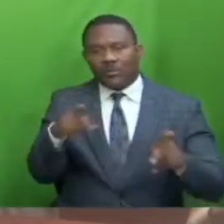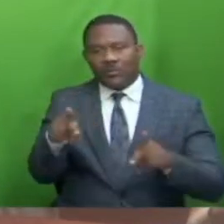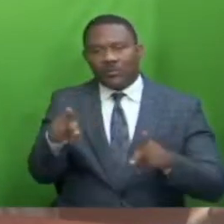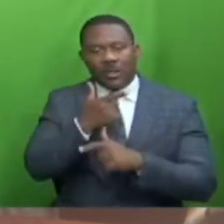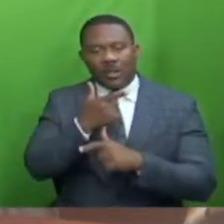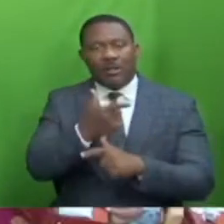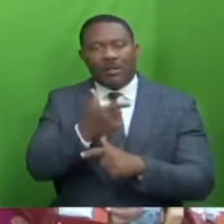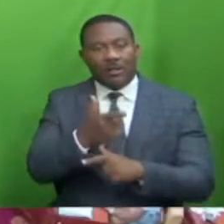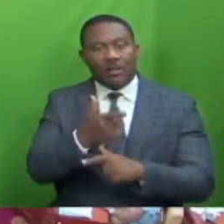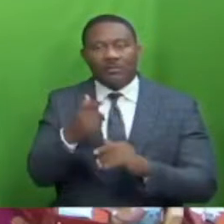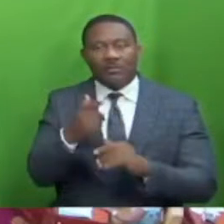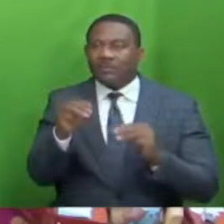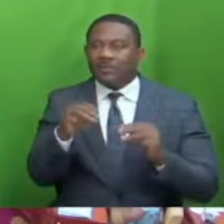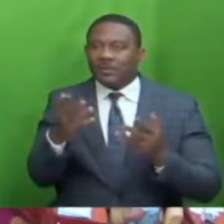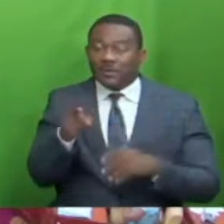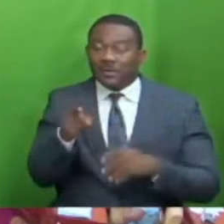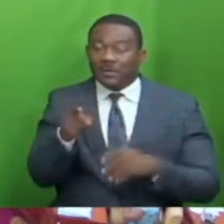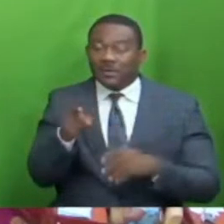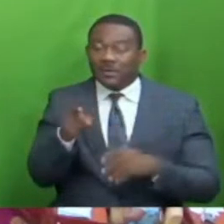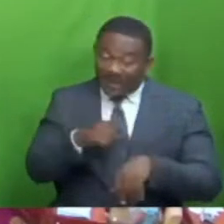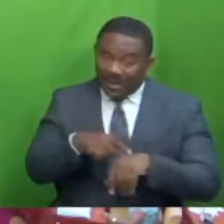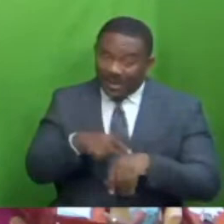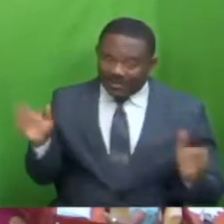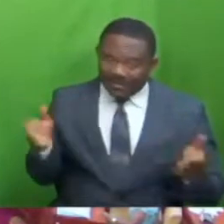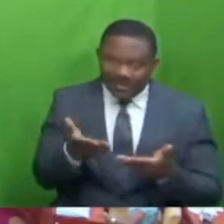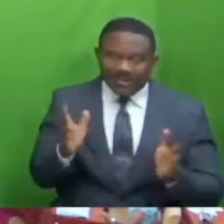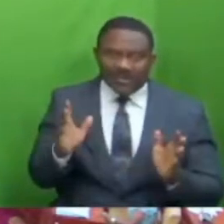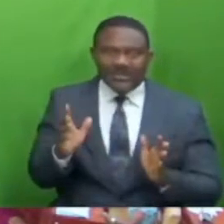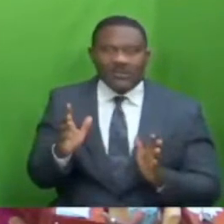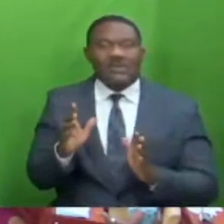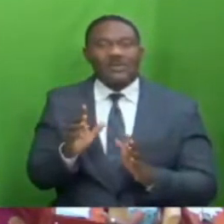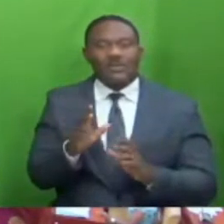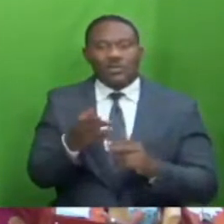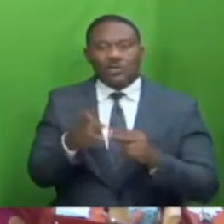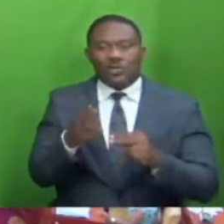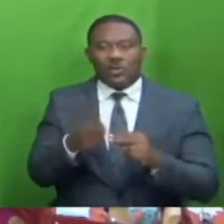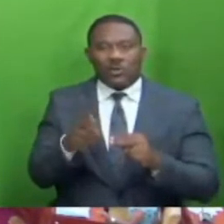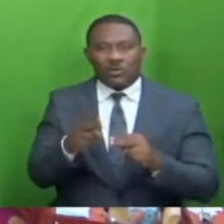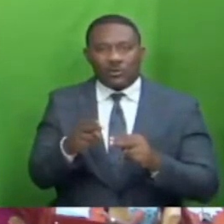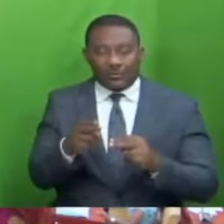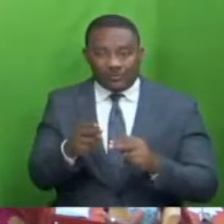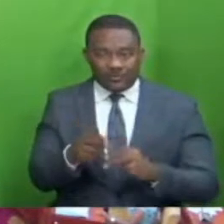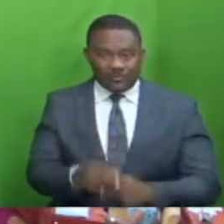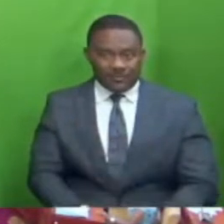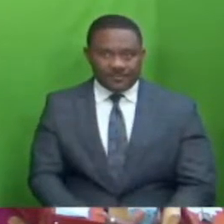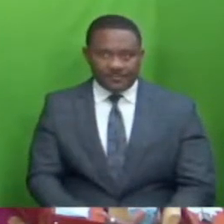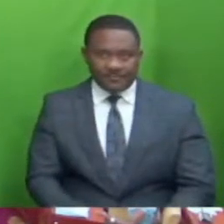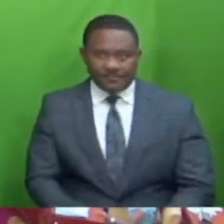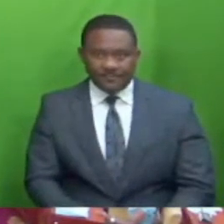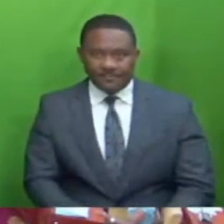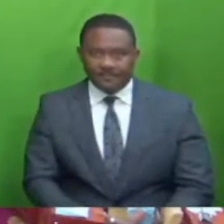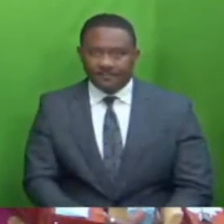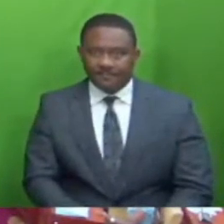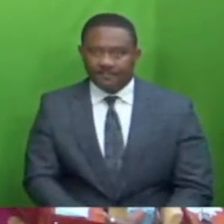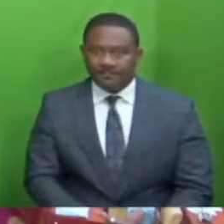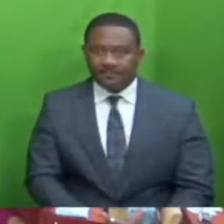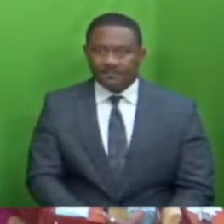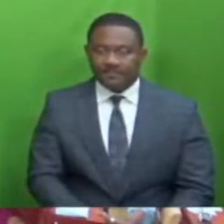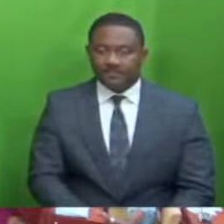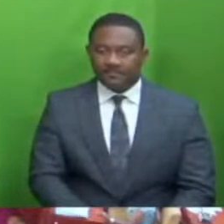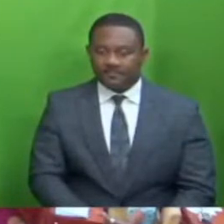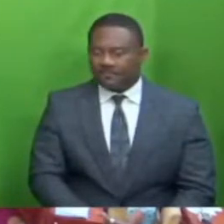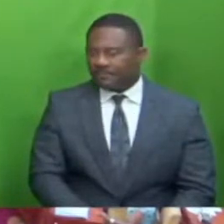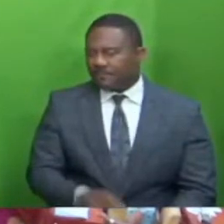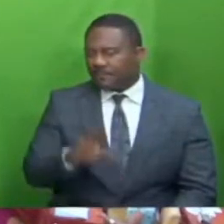moderated by the timely introduction of temporary regulatory reliefs. In the outlook, the operationalization of the